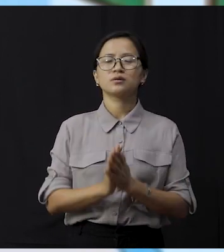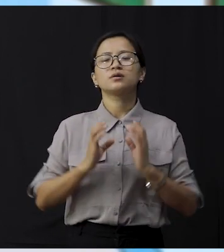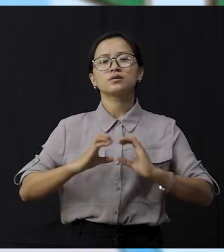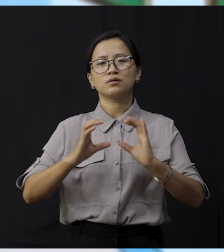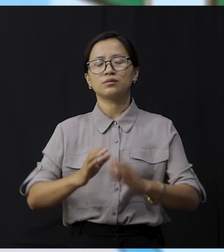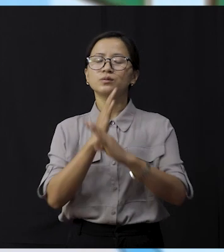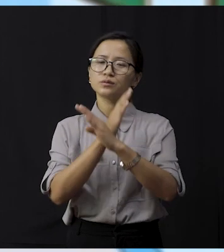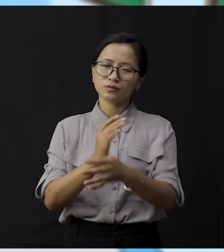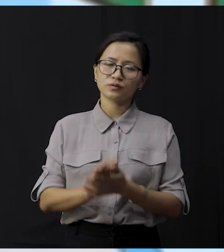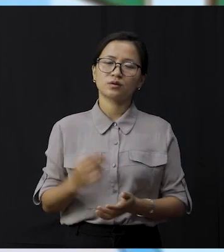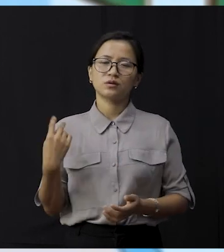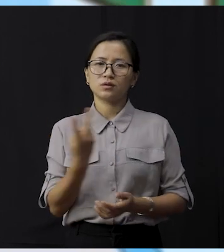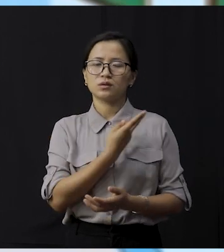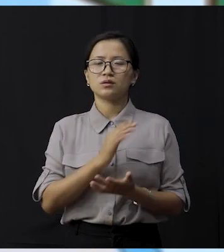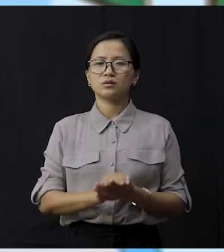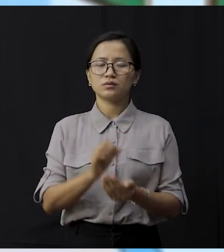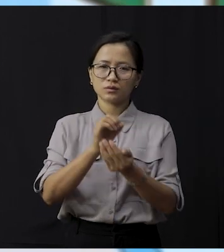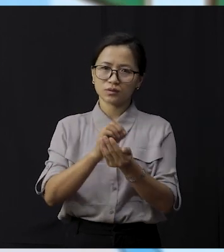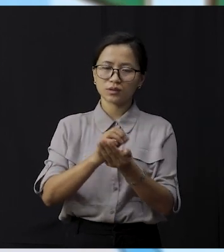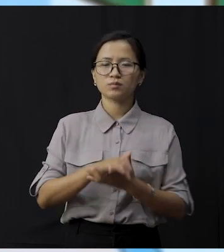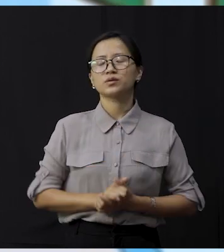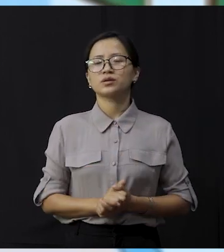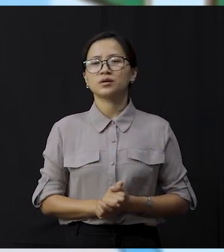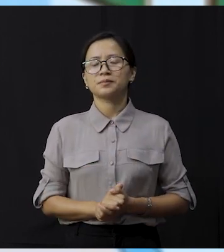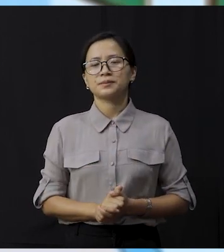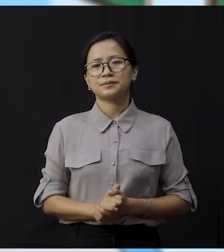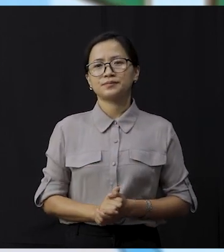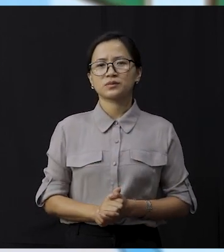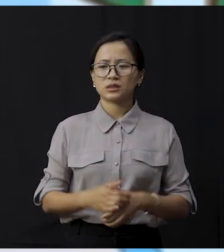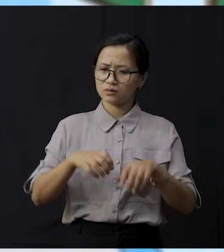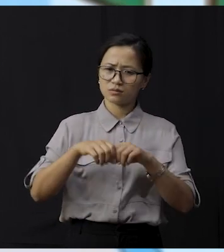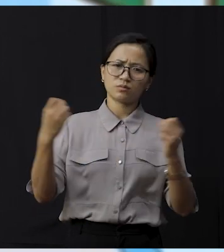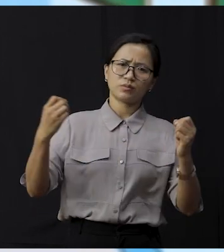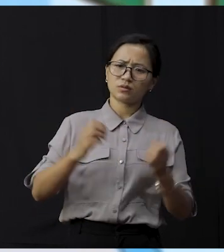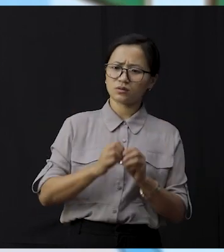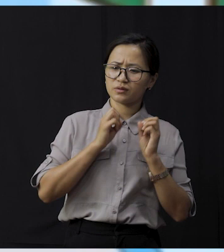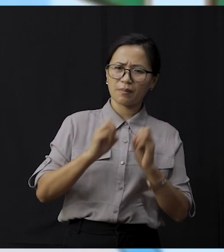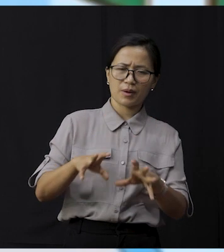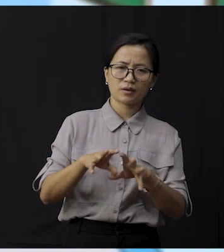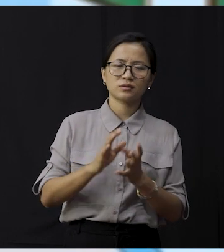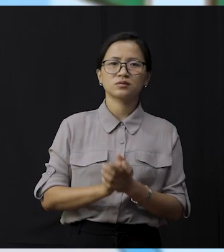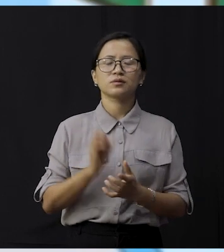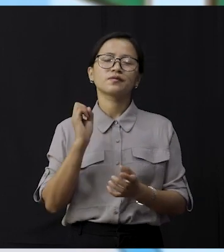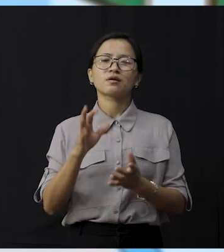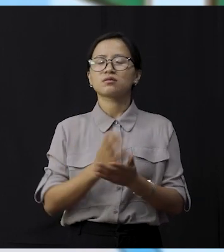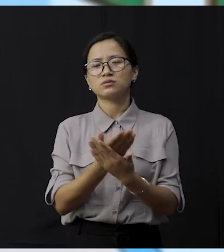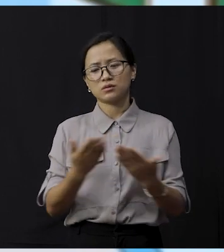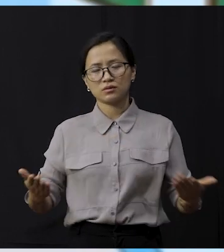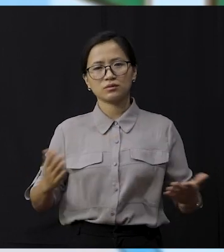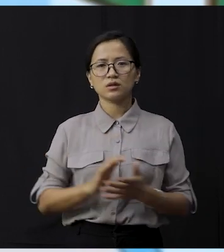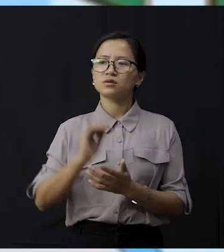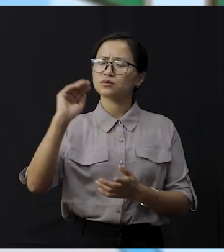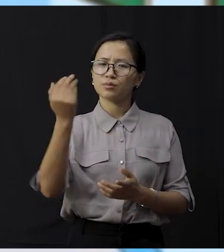preserve our property. Okay, the school property, we should not damage the school property. There are some of the students, or if